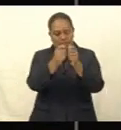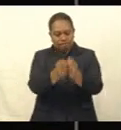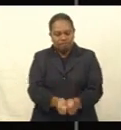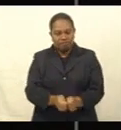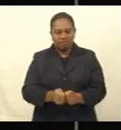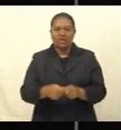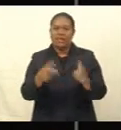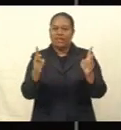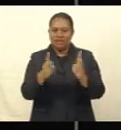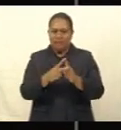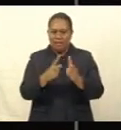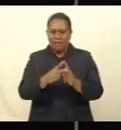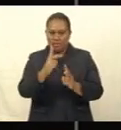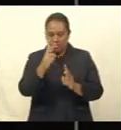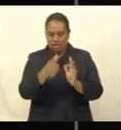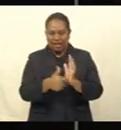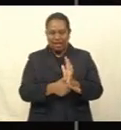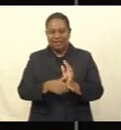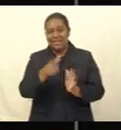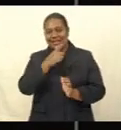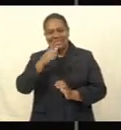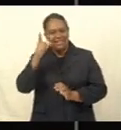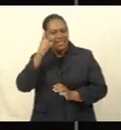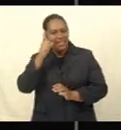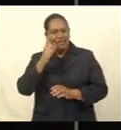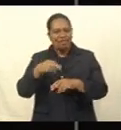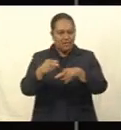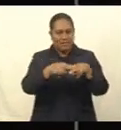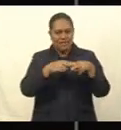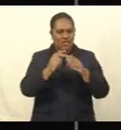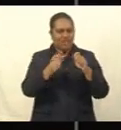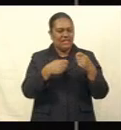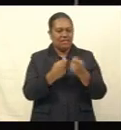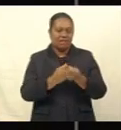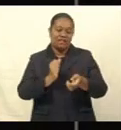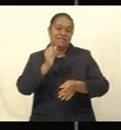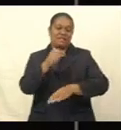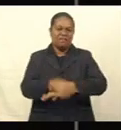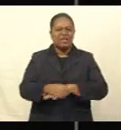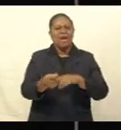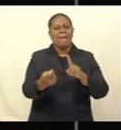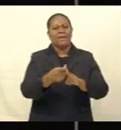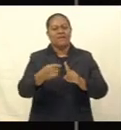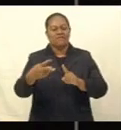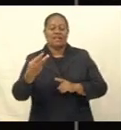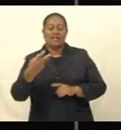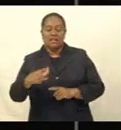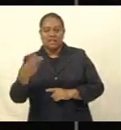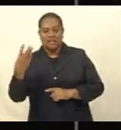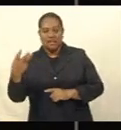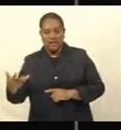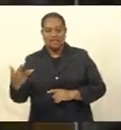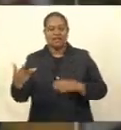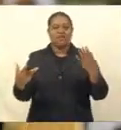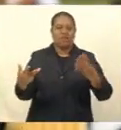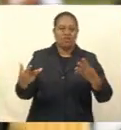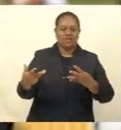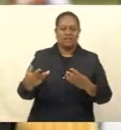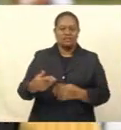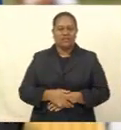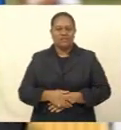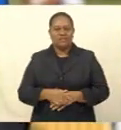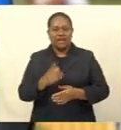double for the Kaiviti Silktails yesterday as they defeated Cabramatta 38-14 at the Mascot Oval